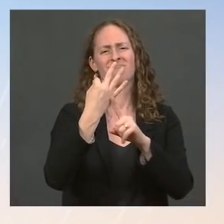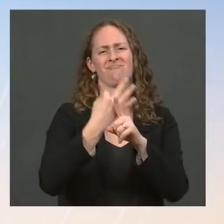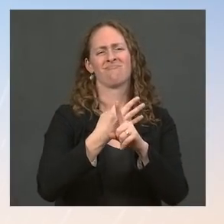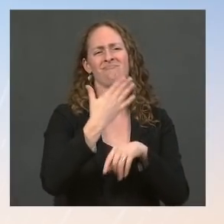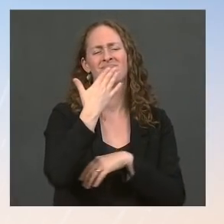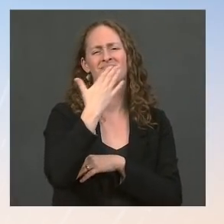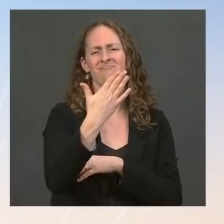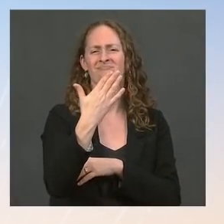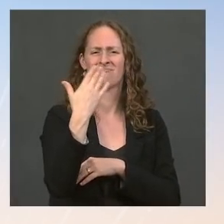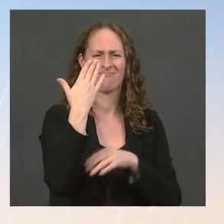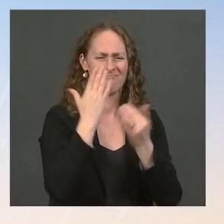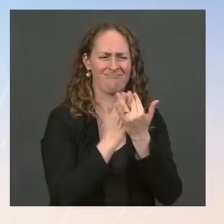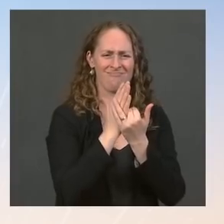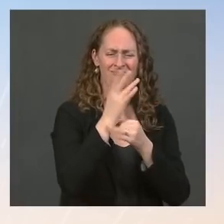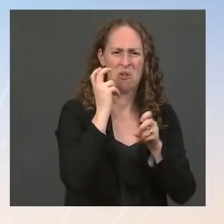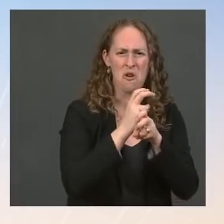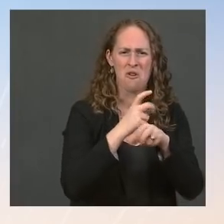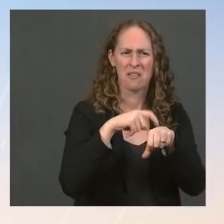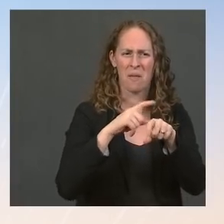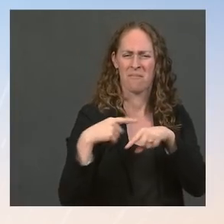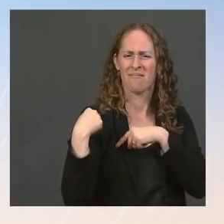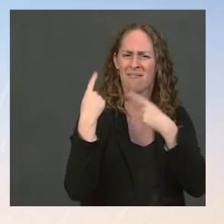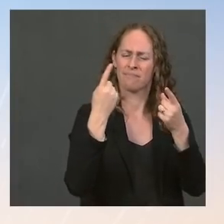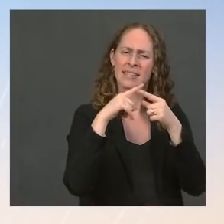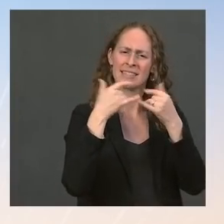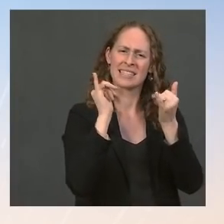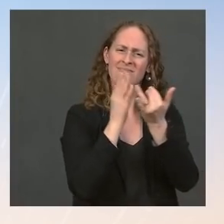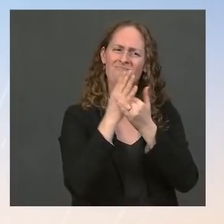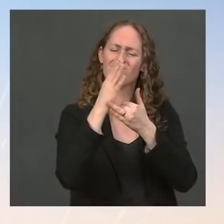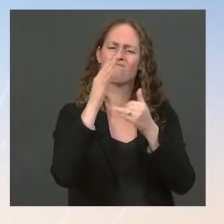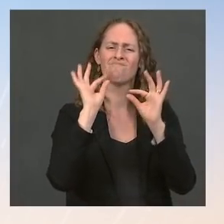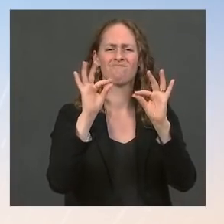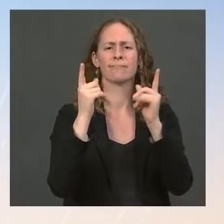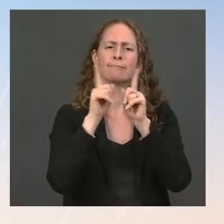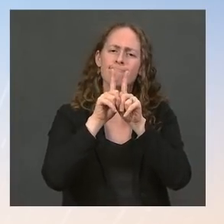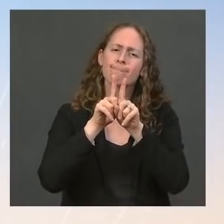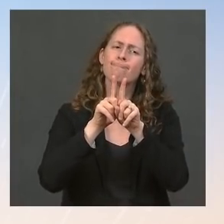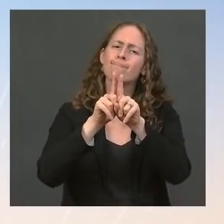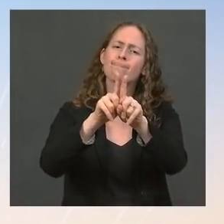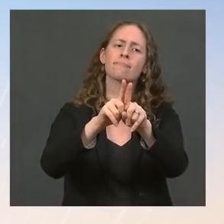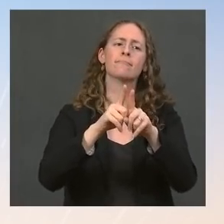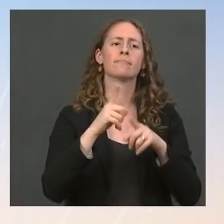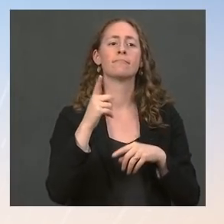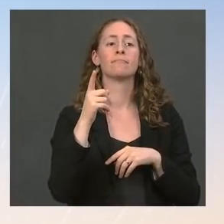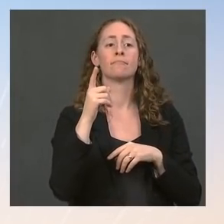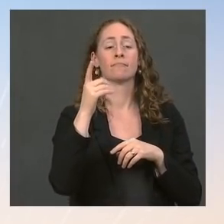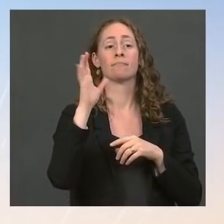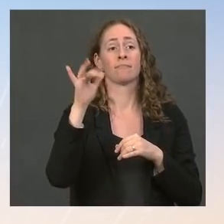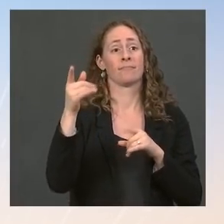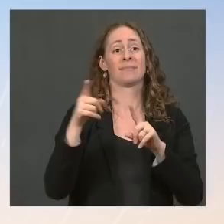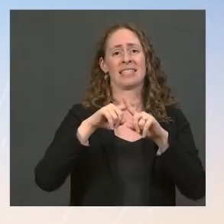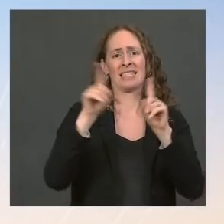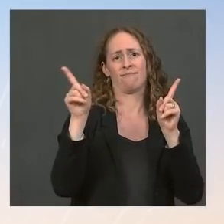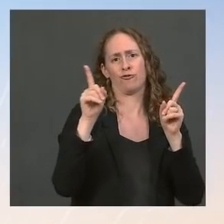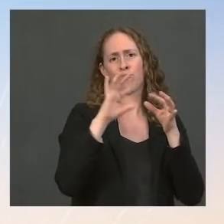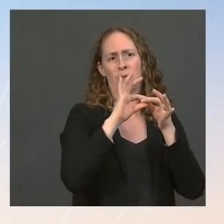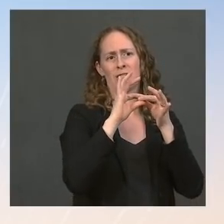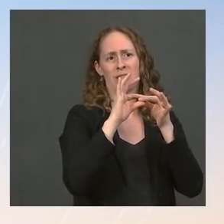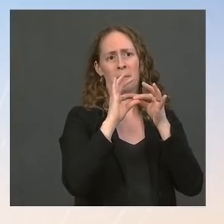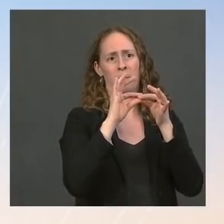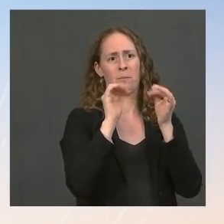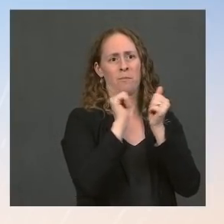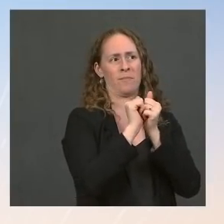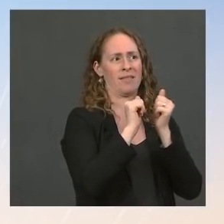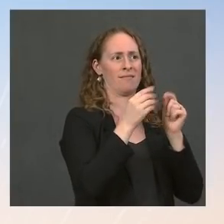decisions in his presidency. He has a different relationship with Chairman Milley than I expect President Trump